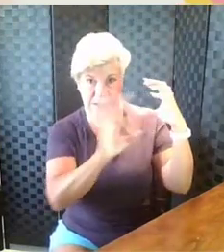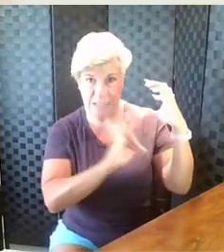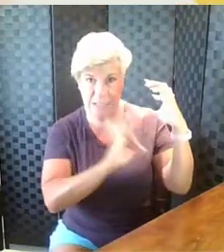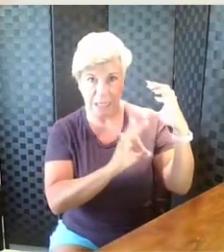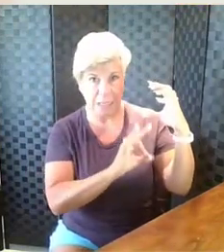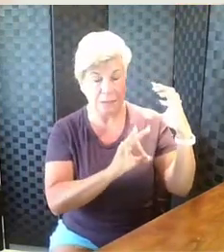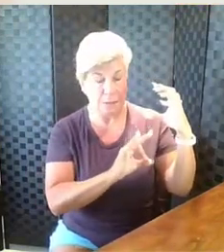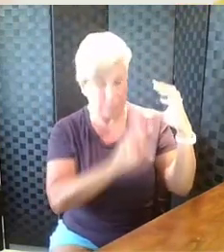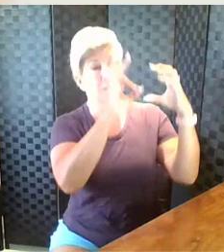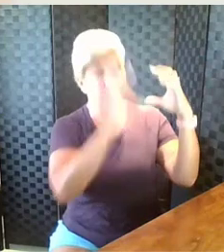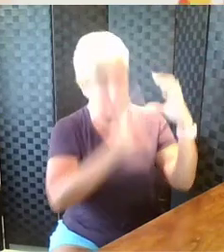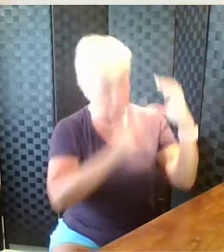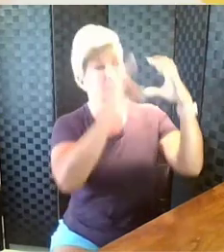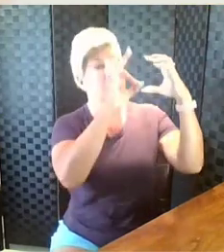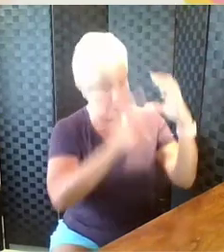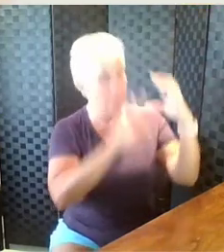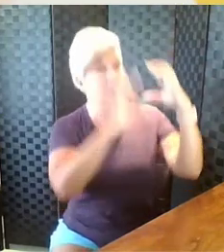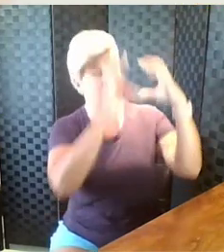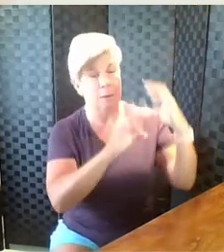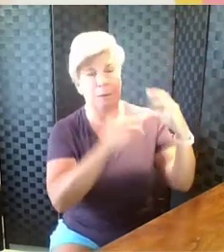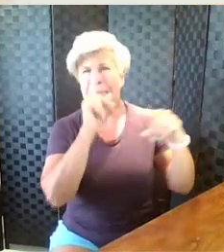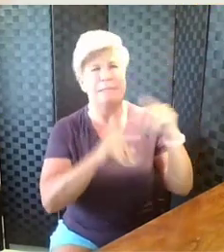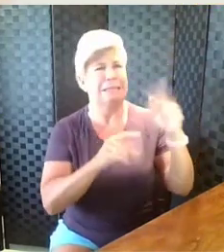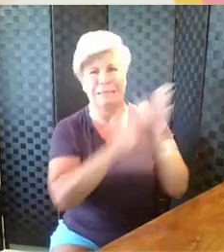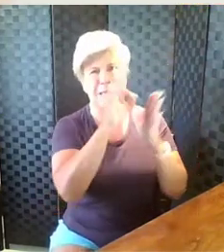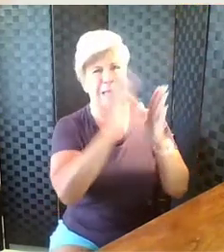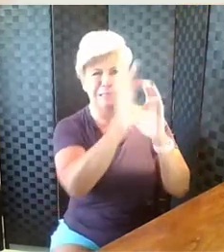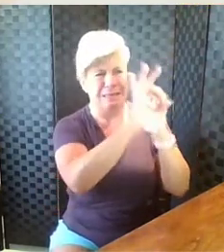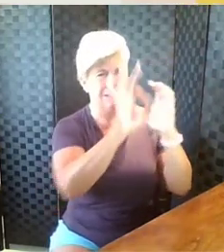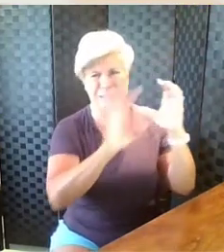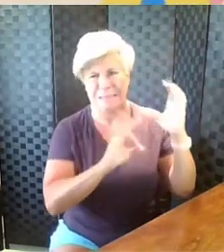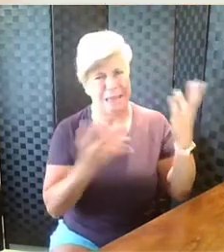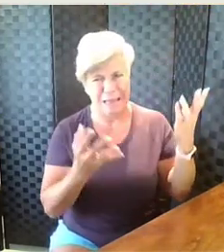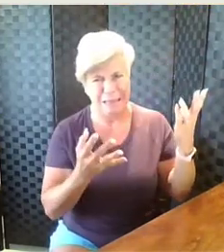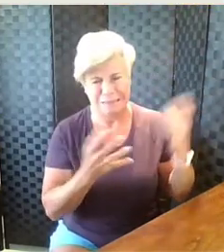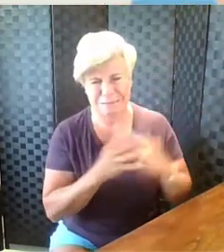It's hard to count them too. You jump very quickly.